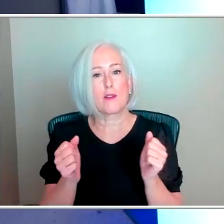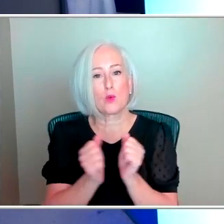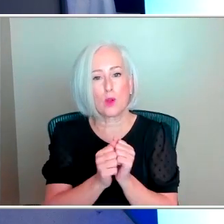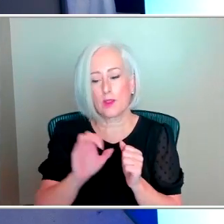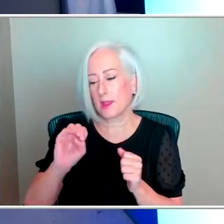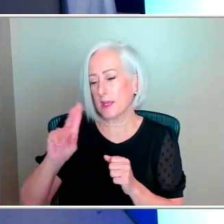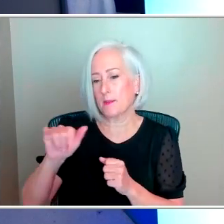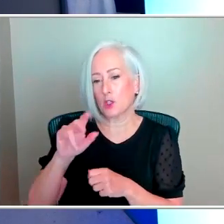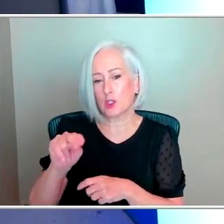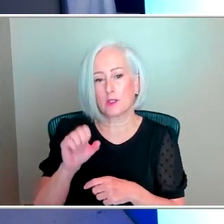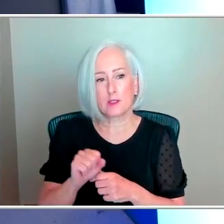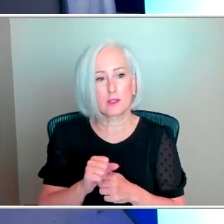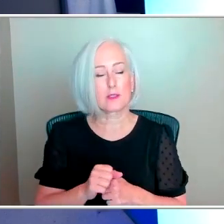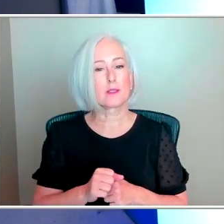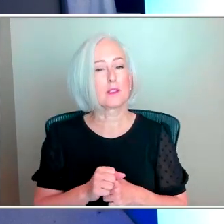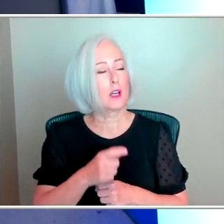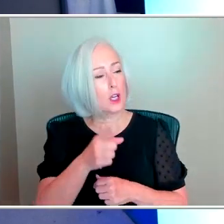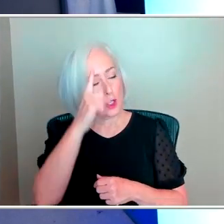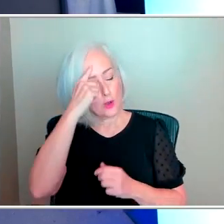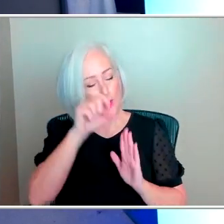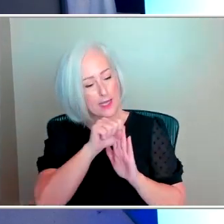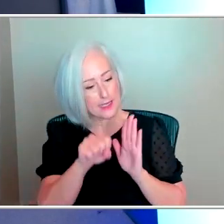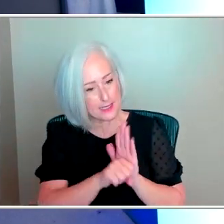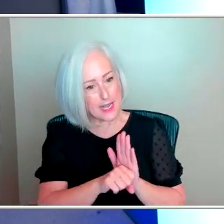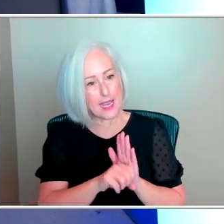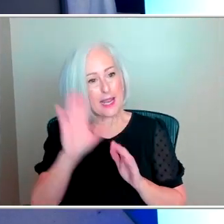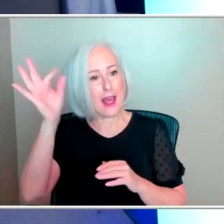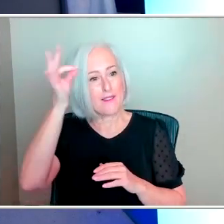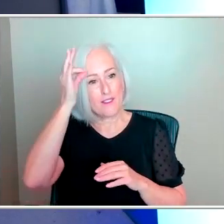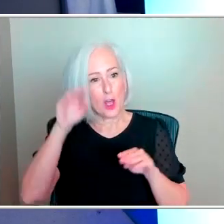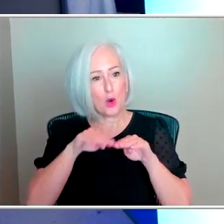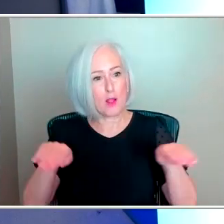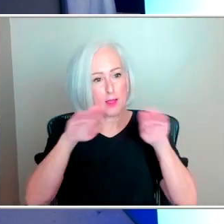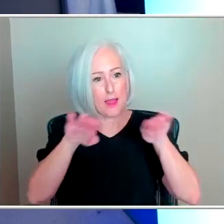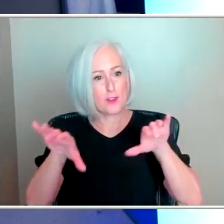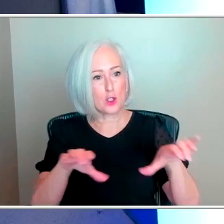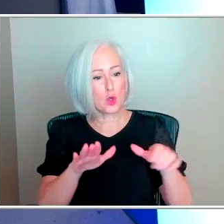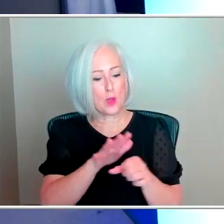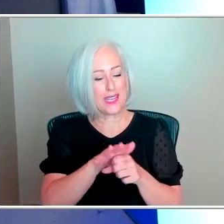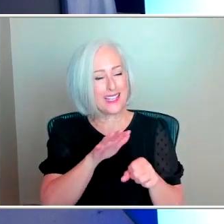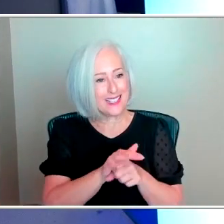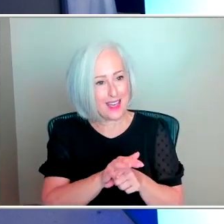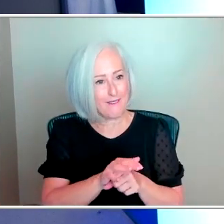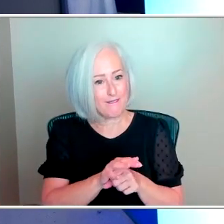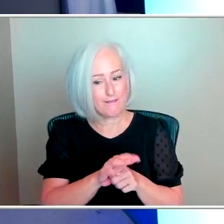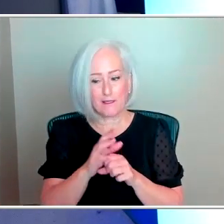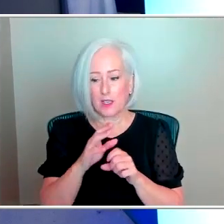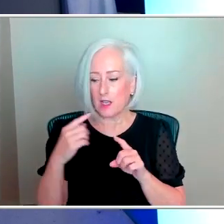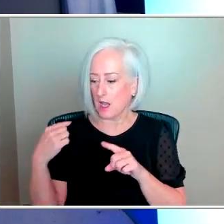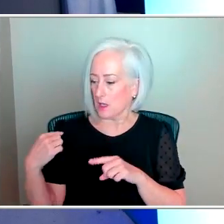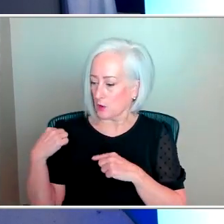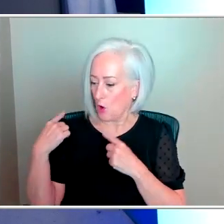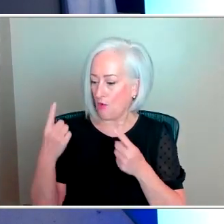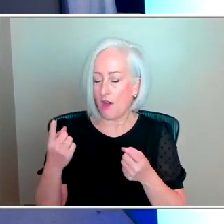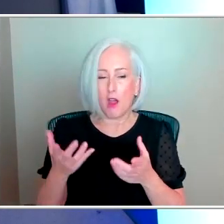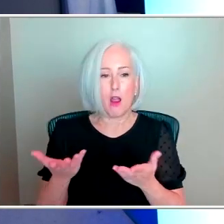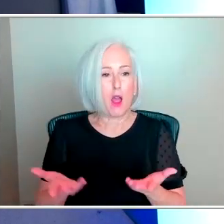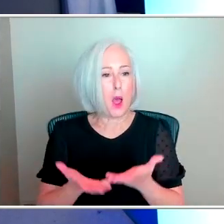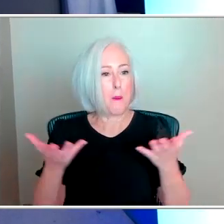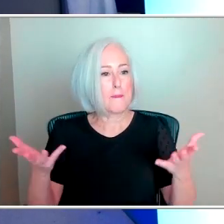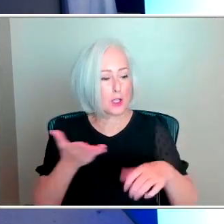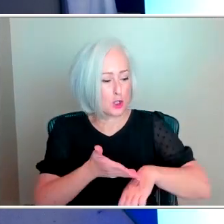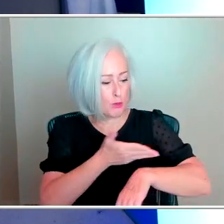federal levels are doing enough, in your opinion? How far have they come? How far do they need to go?